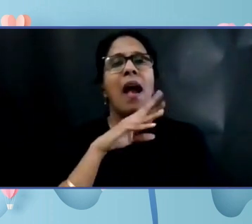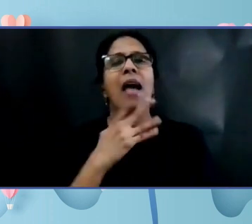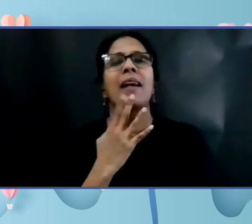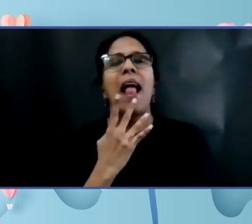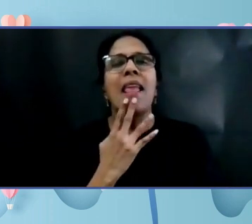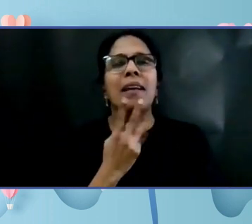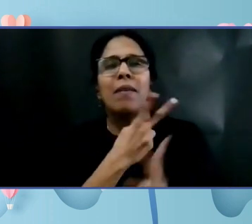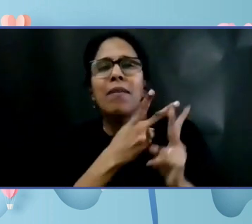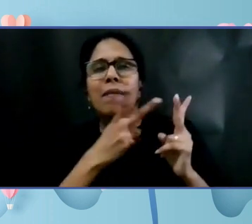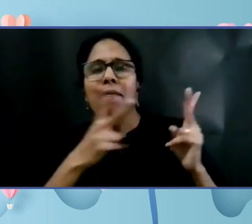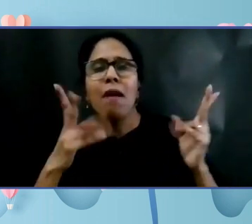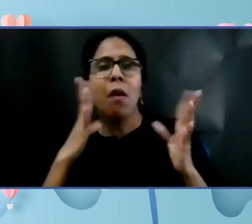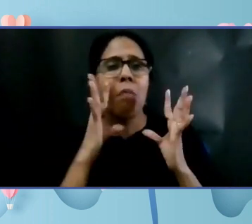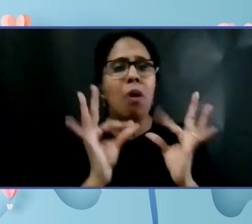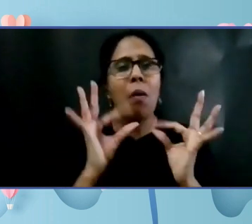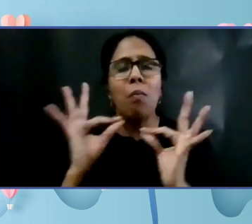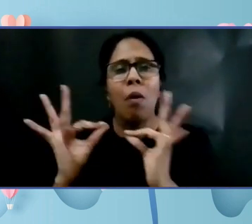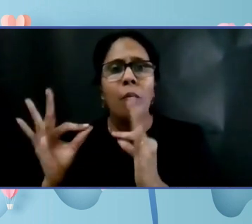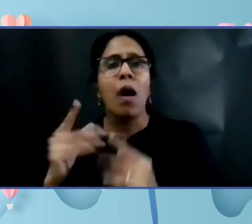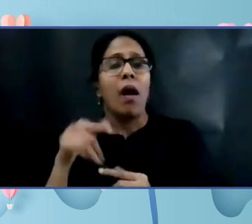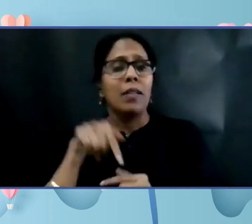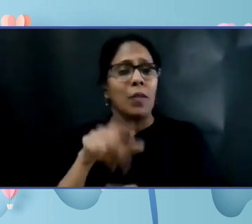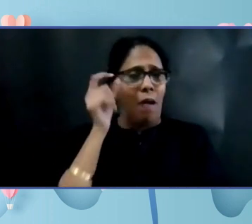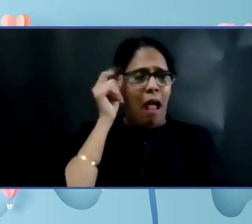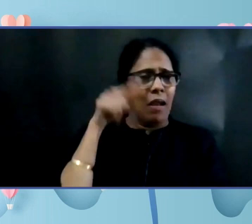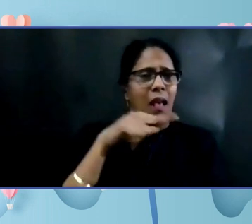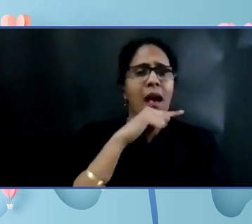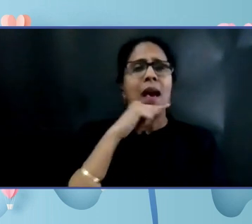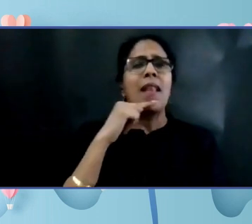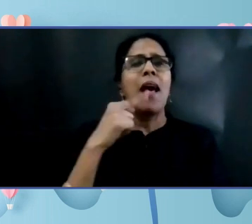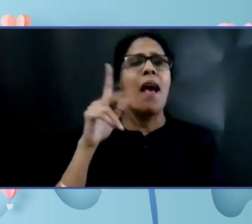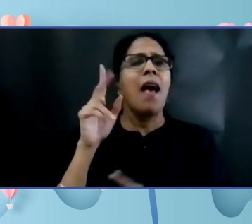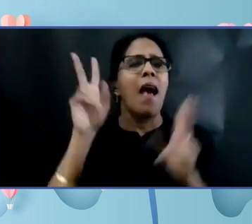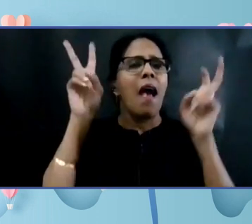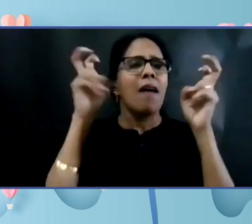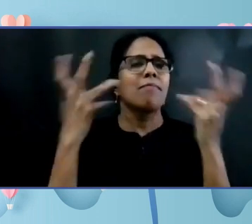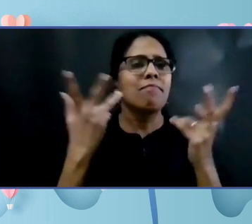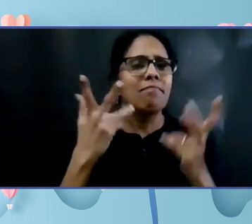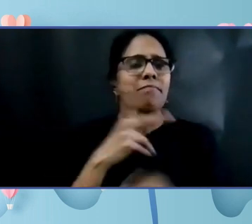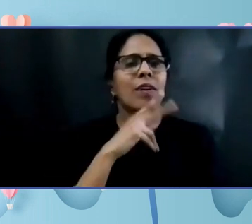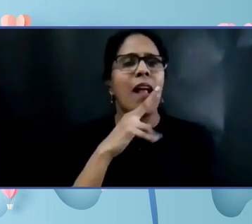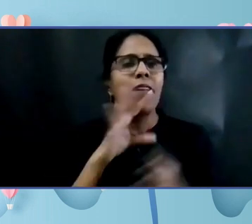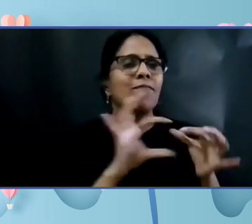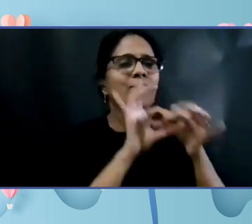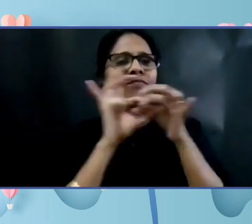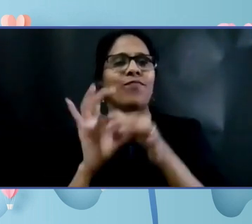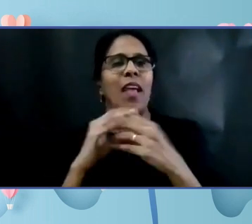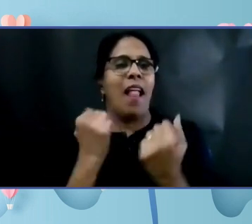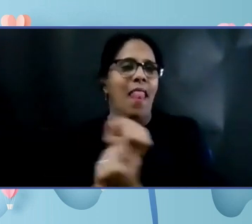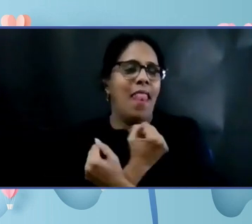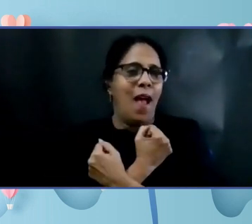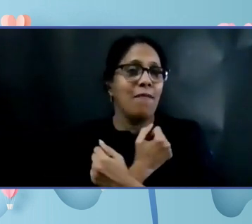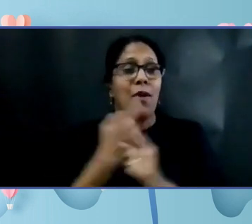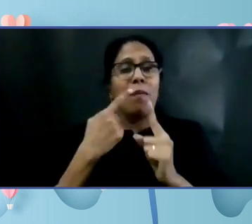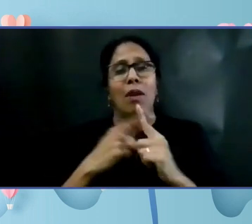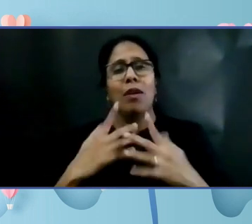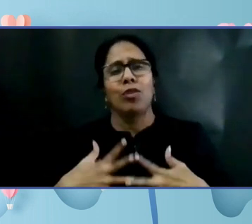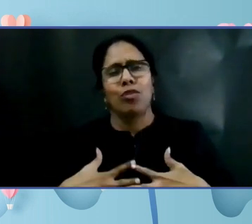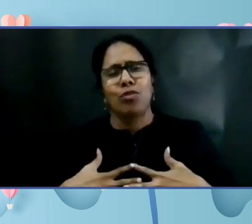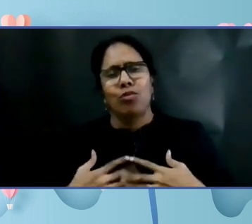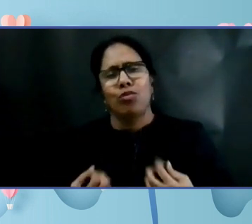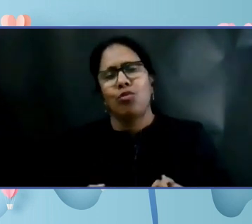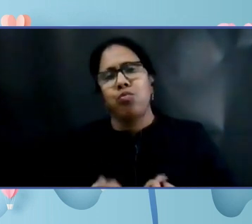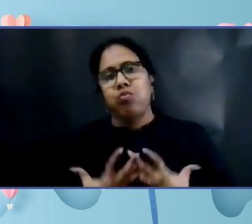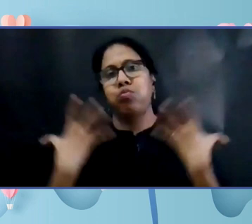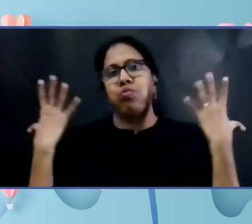understand red is a color of love. Red is a color of great joy. And I hope throughout the day, you would have